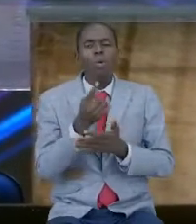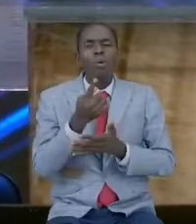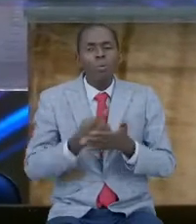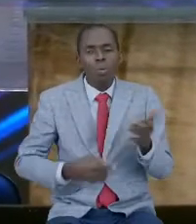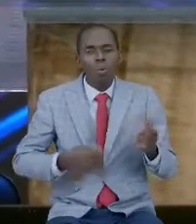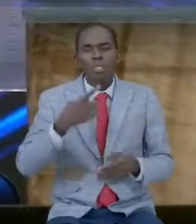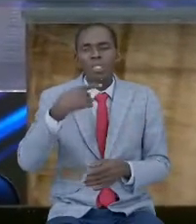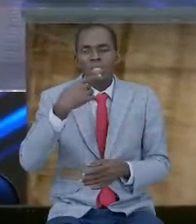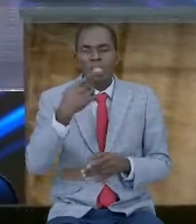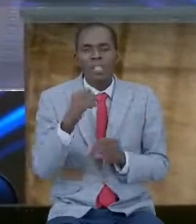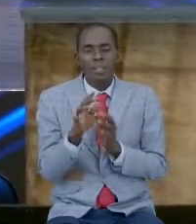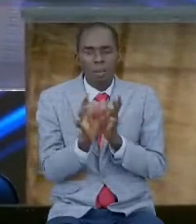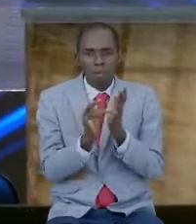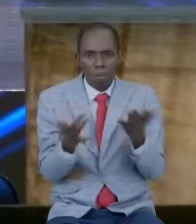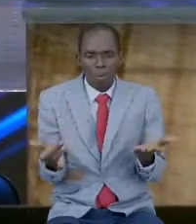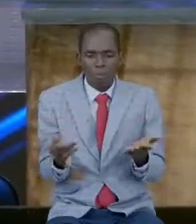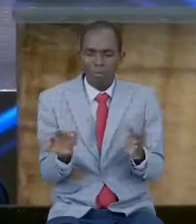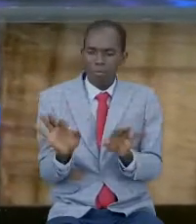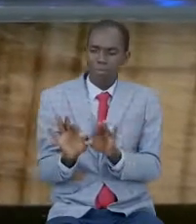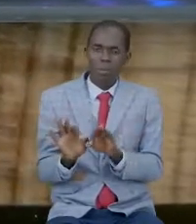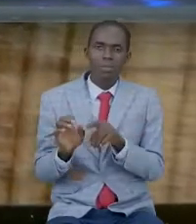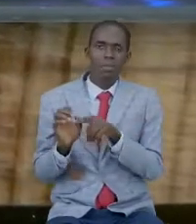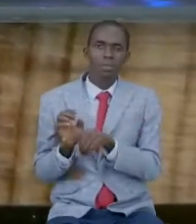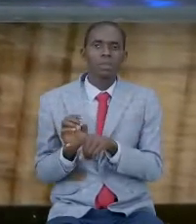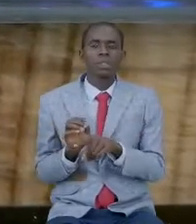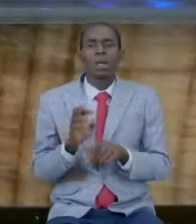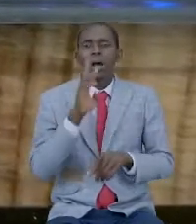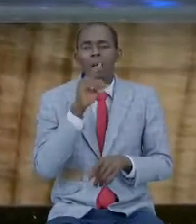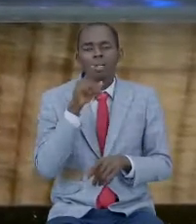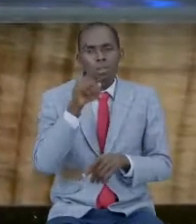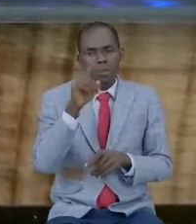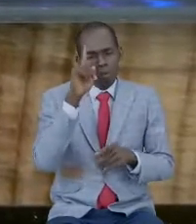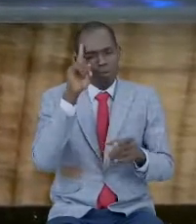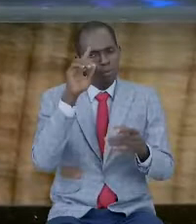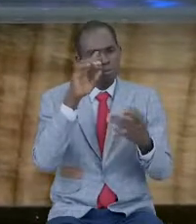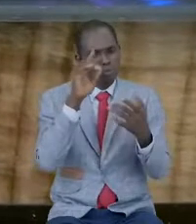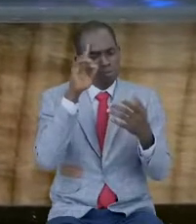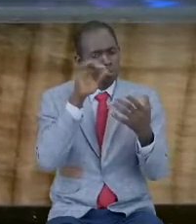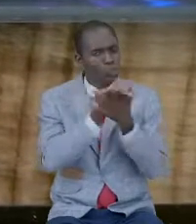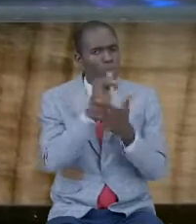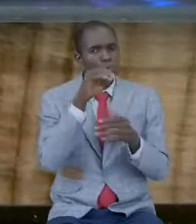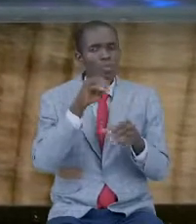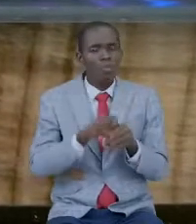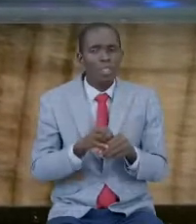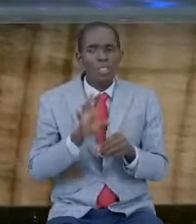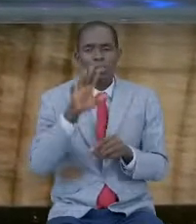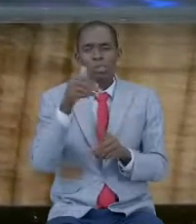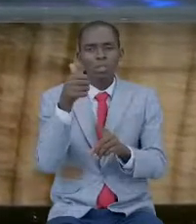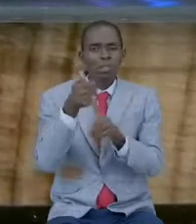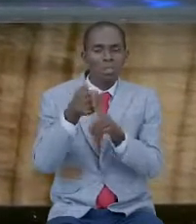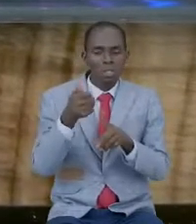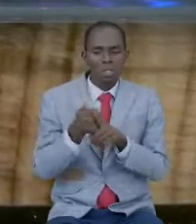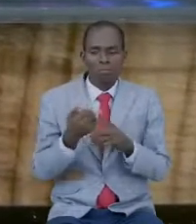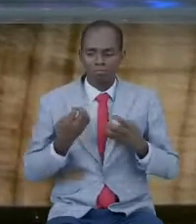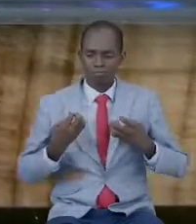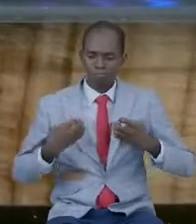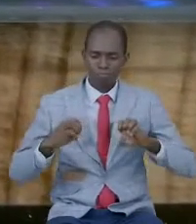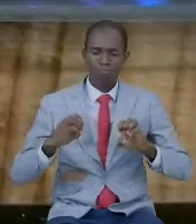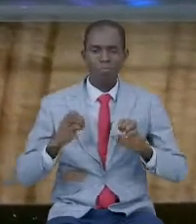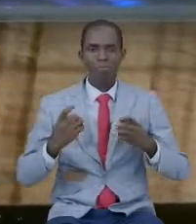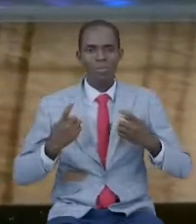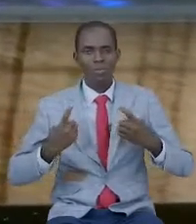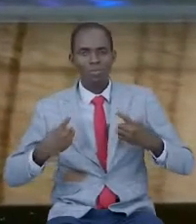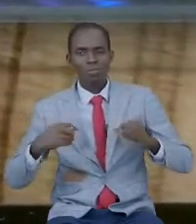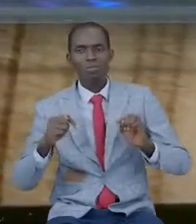says the scripture? Are you trusting in your self-effort to get to